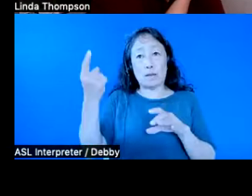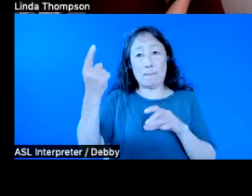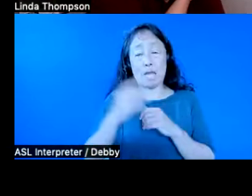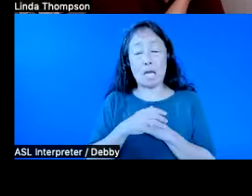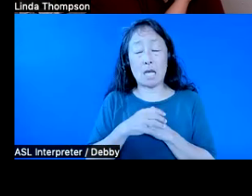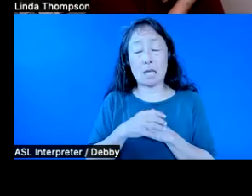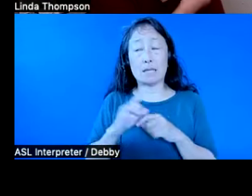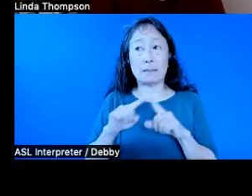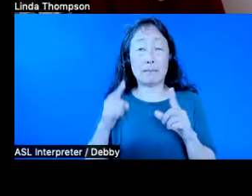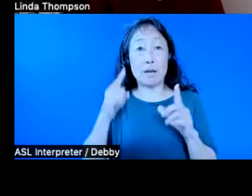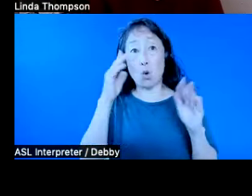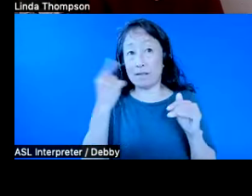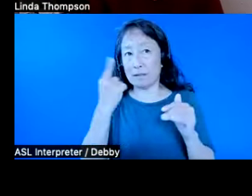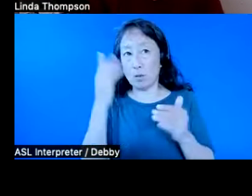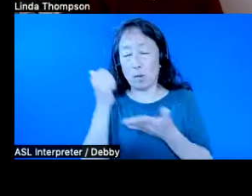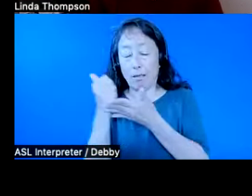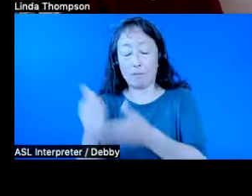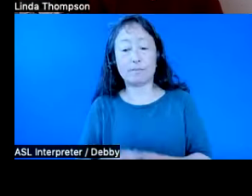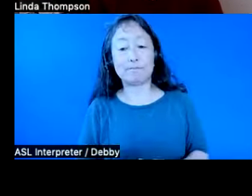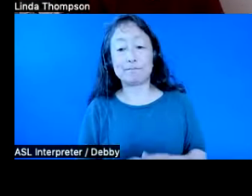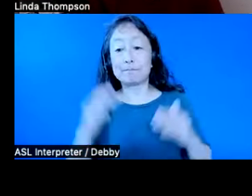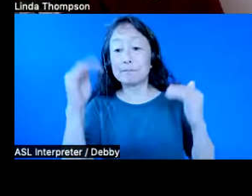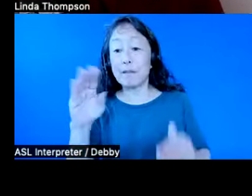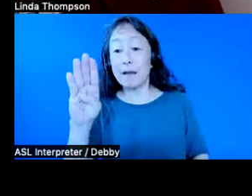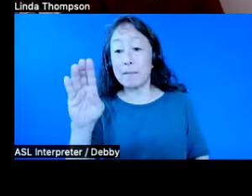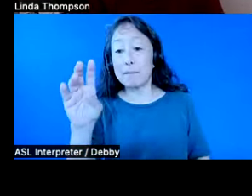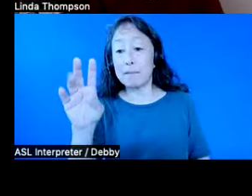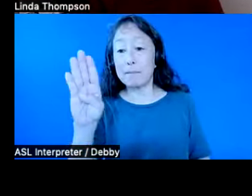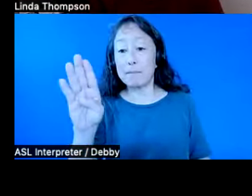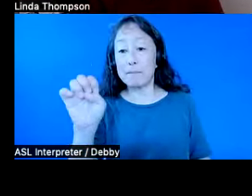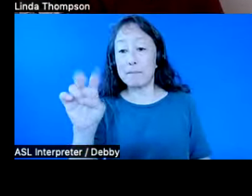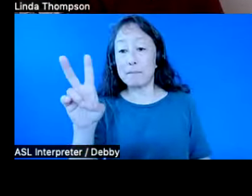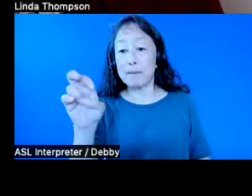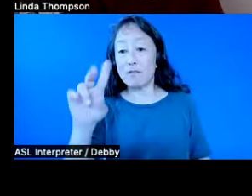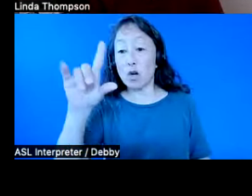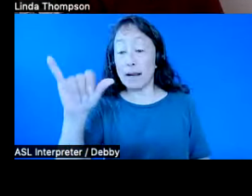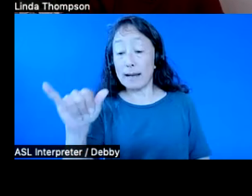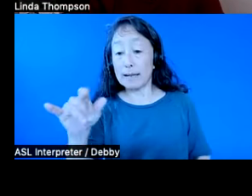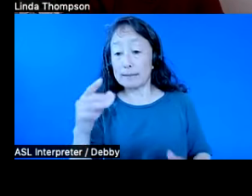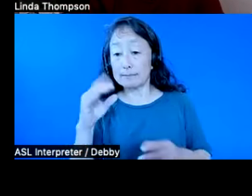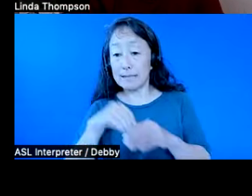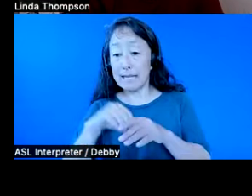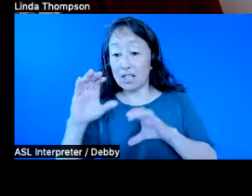about something that concerns her is currently getting an appointment can be